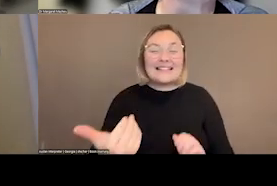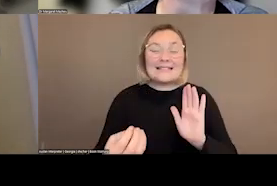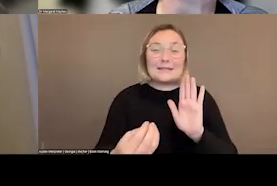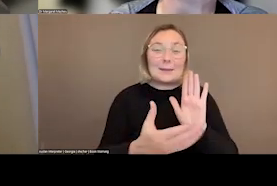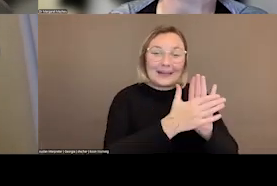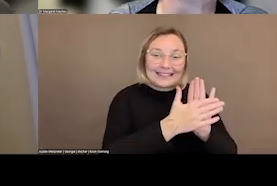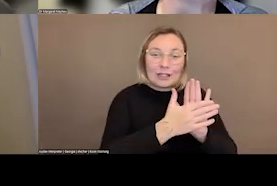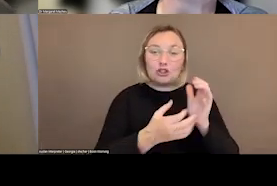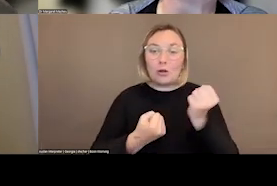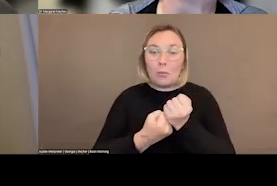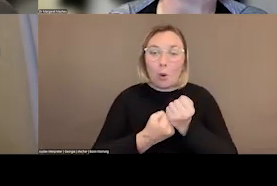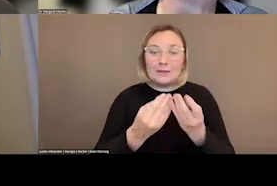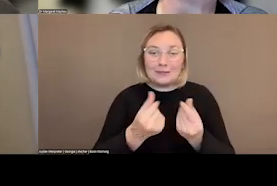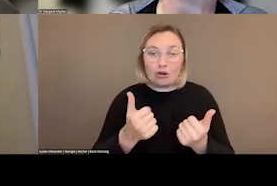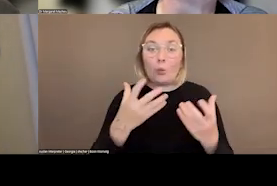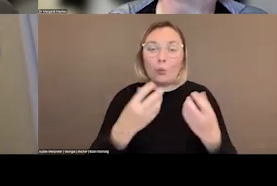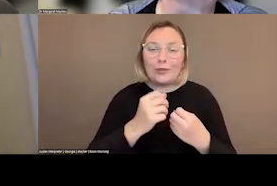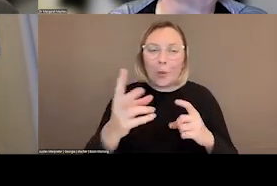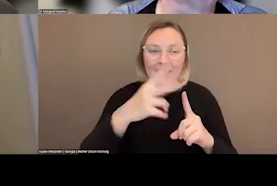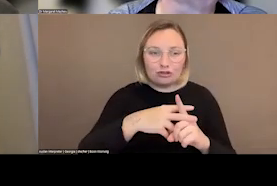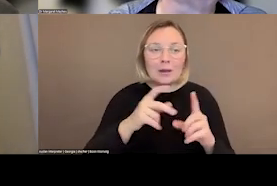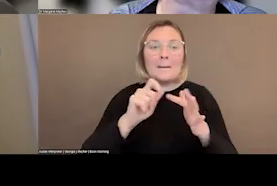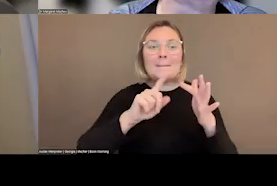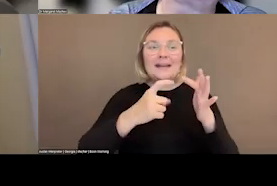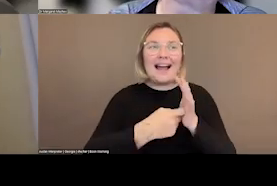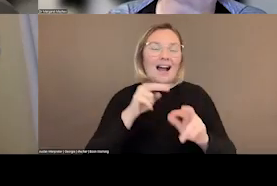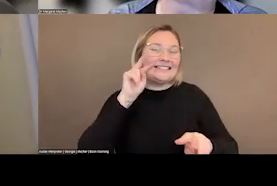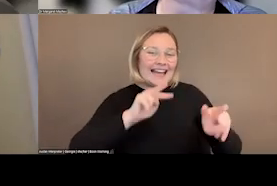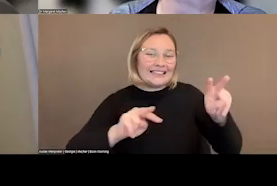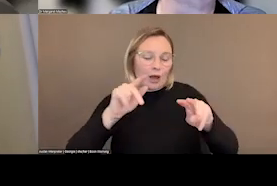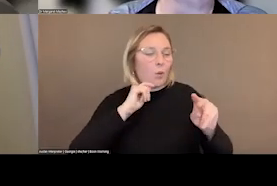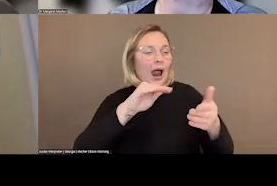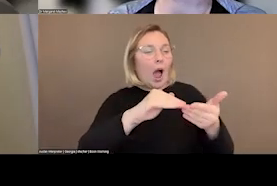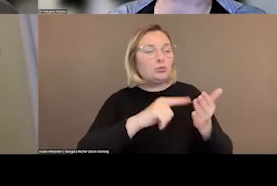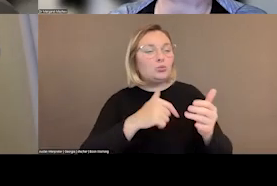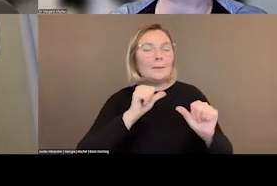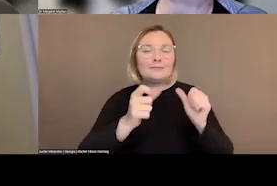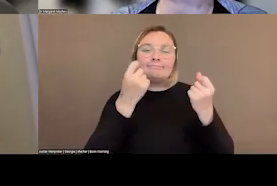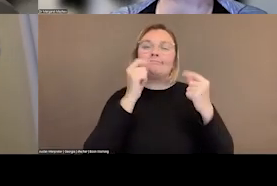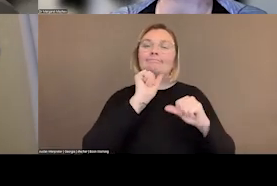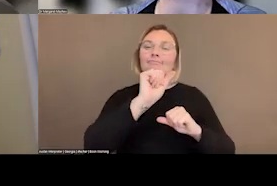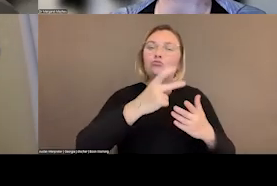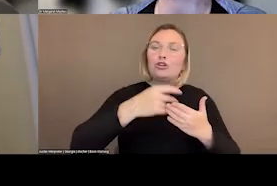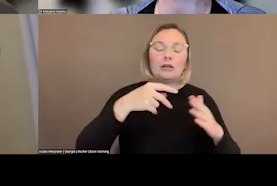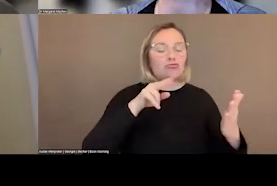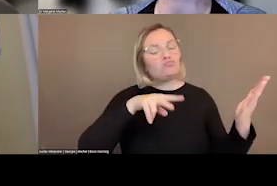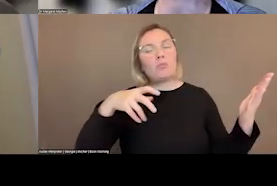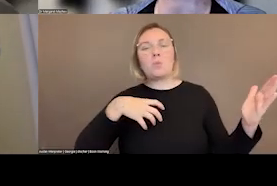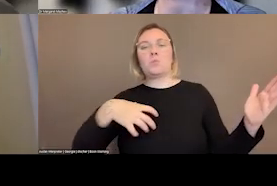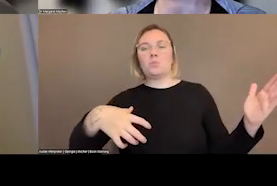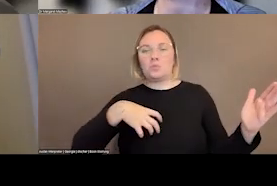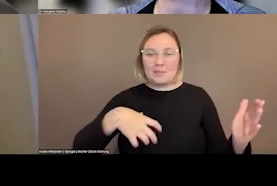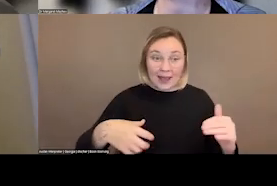material with your application. Peer assessors will review this to help them gain a better sense of your project. Hmm. So there are